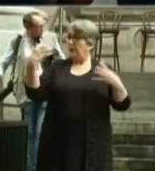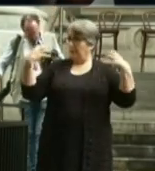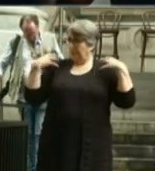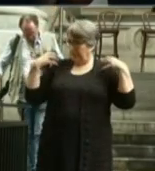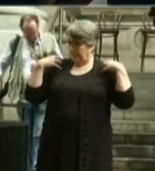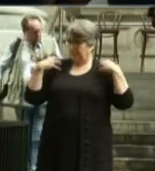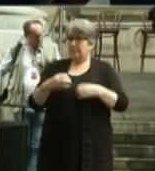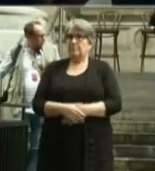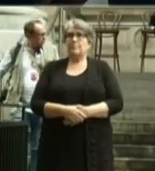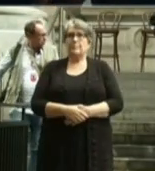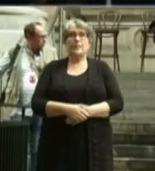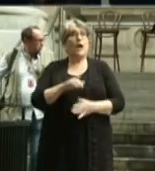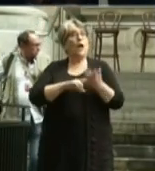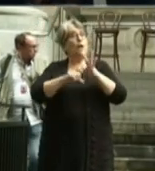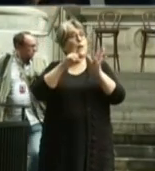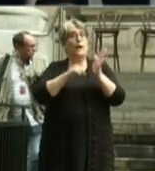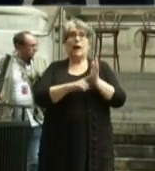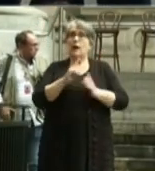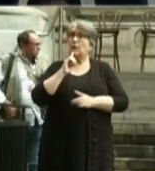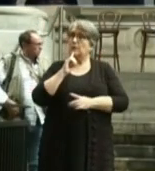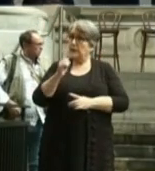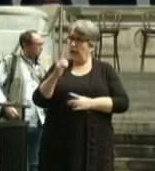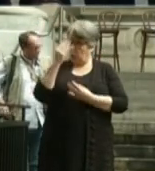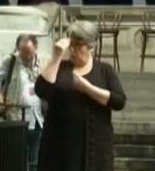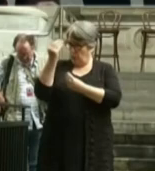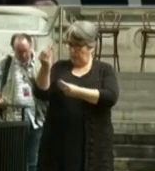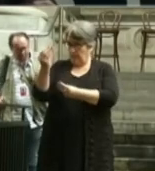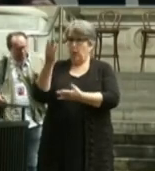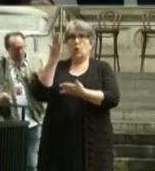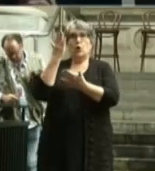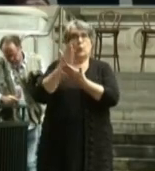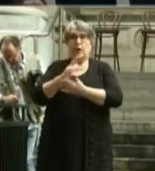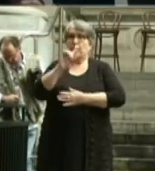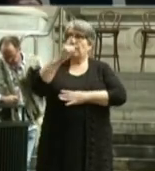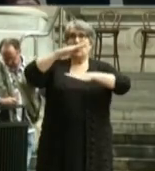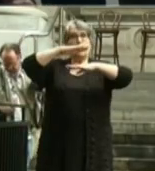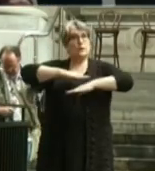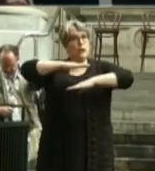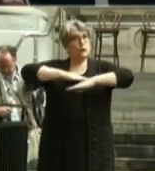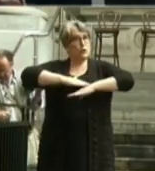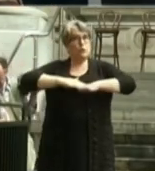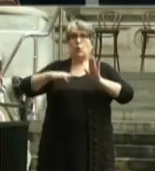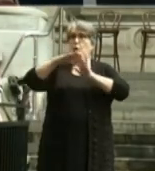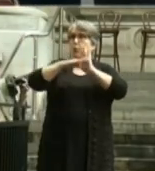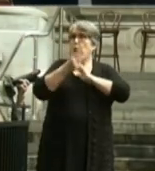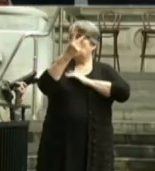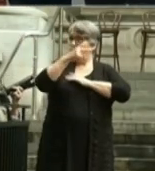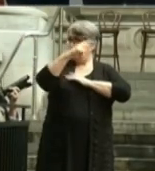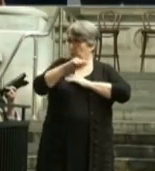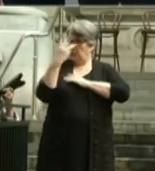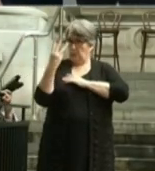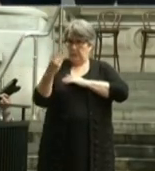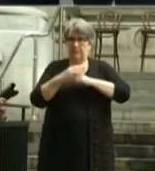Excellency. The Council recommends, Your Excellency, assent to the First Nations Voice Bill